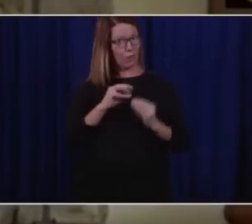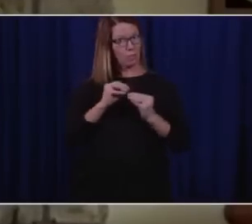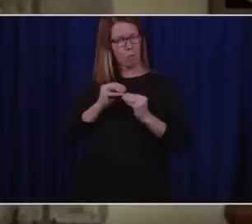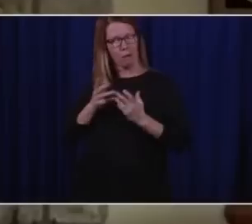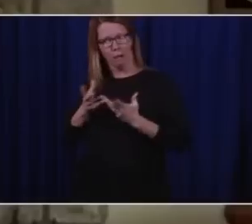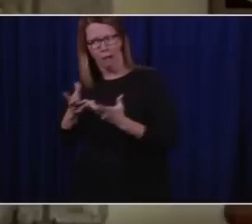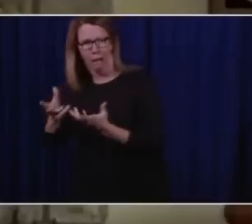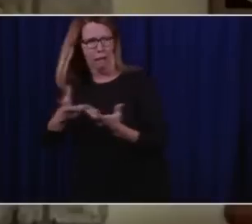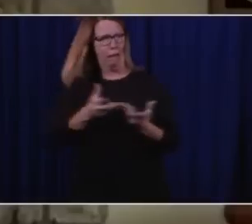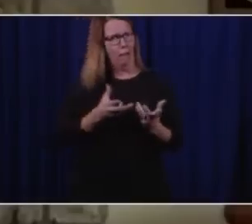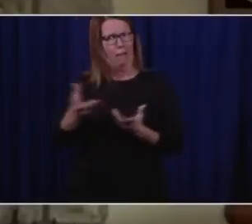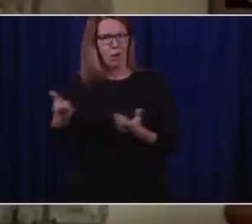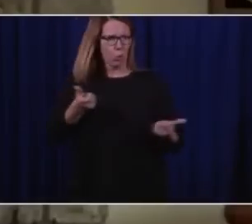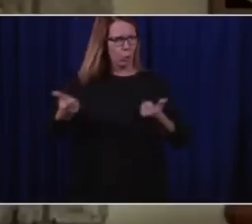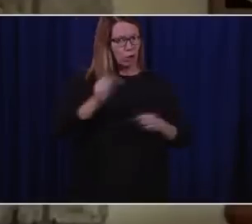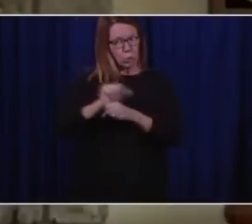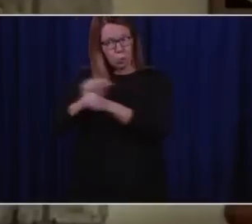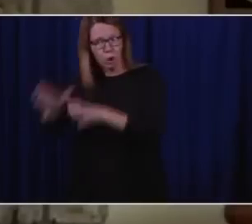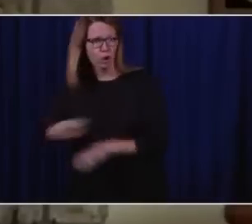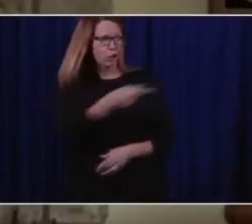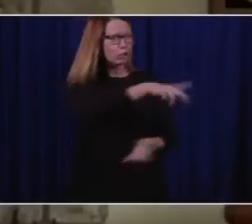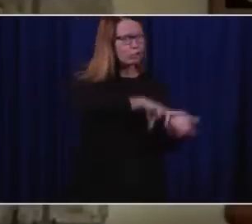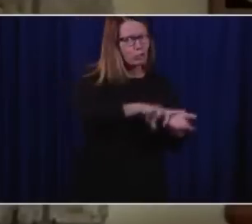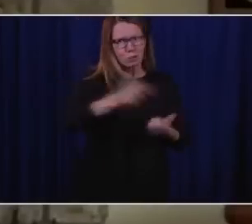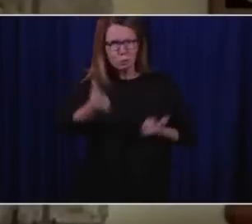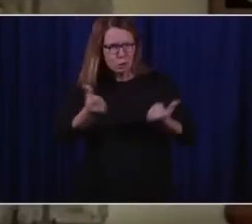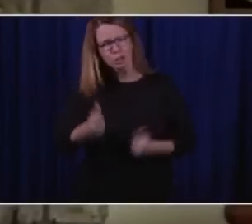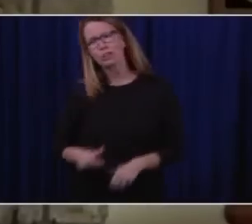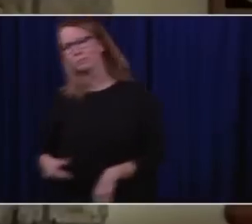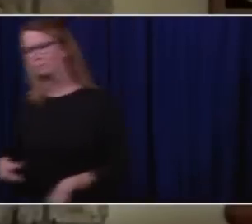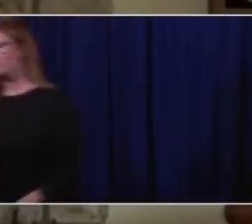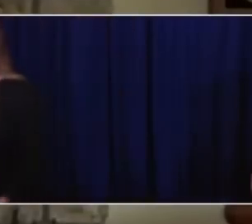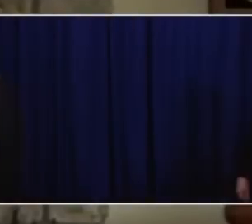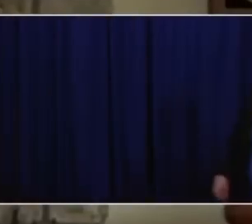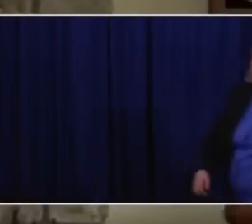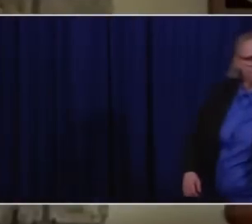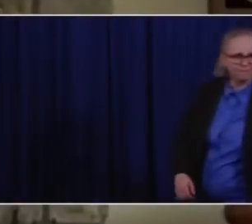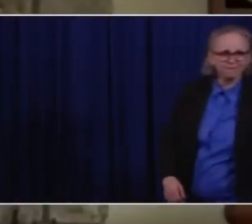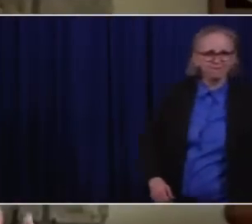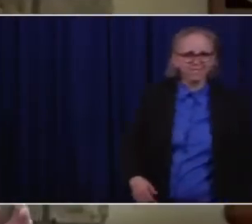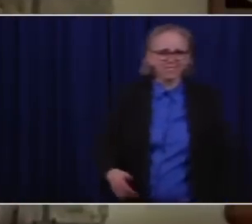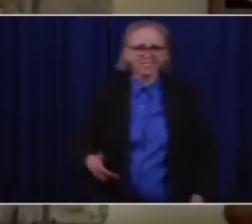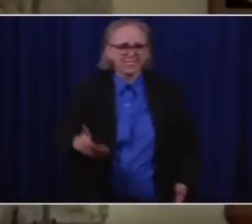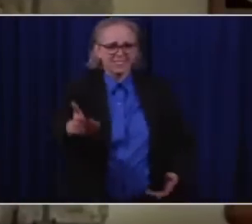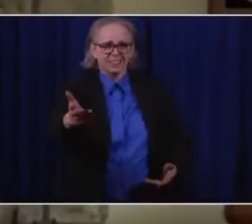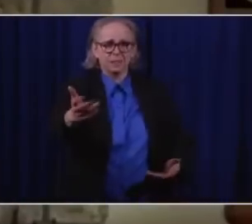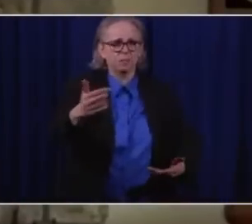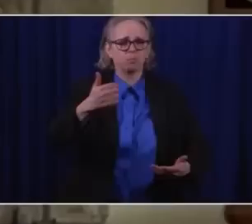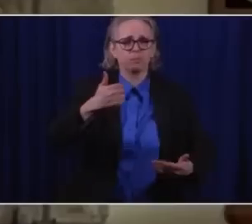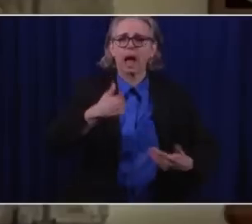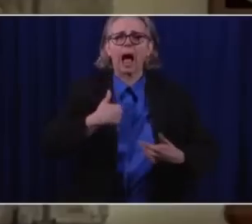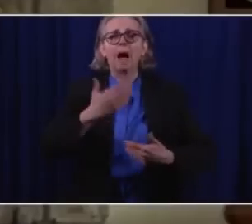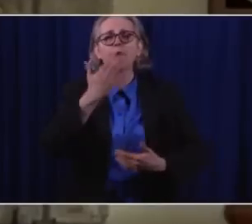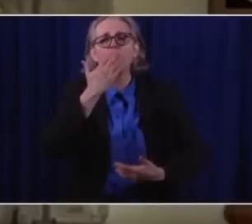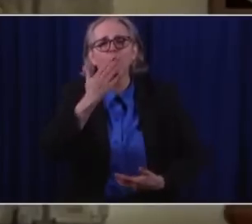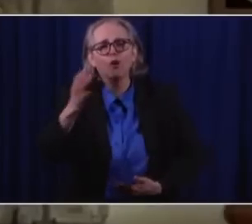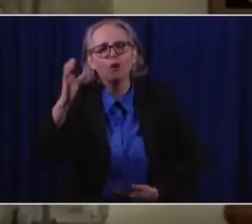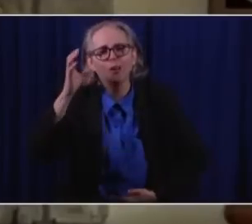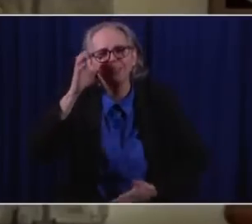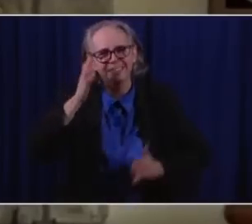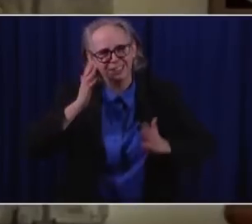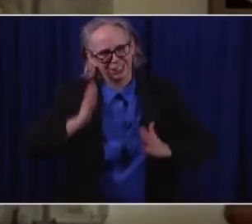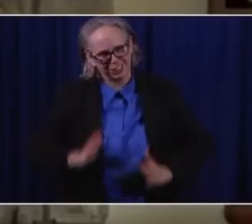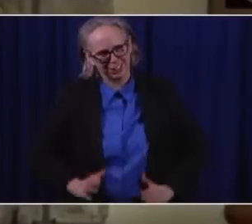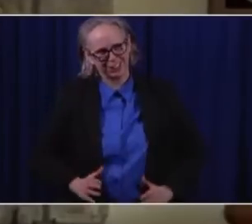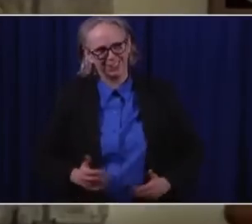said was, I'm a good listener. And I did listen to people whose livelihood depends and their